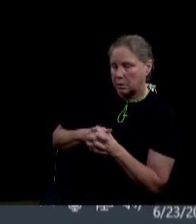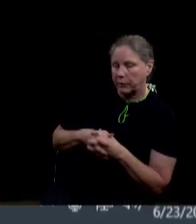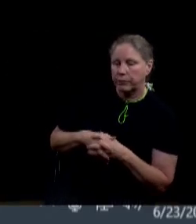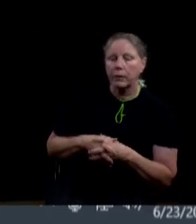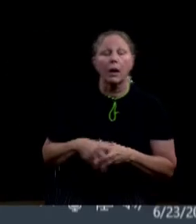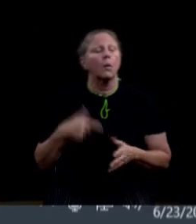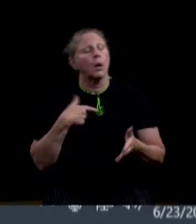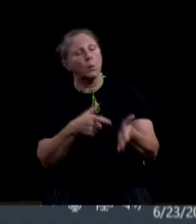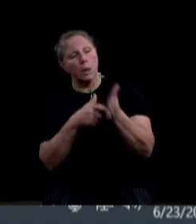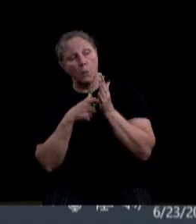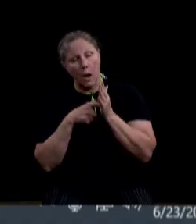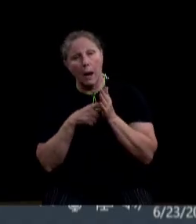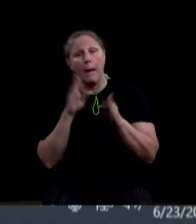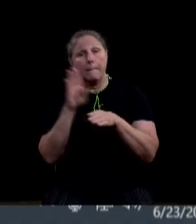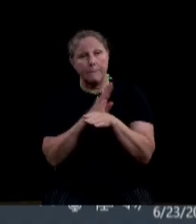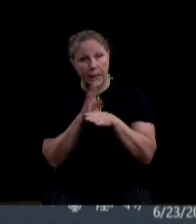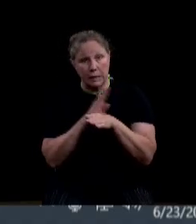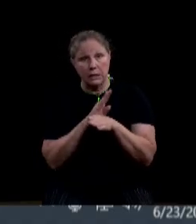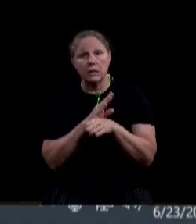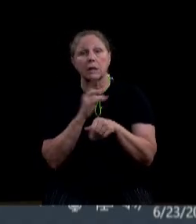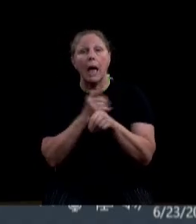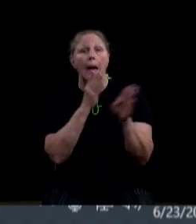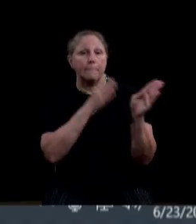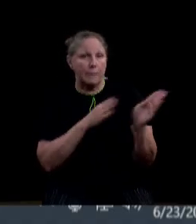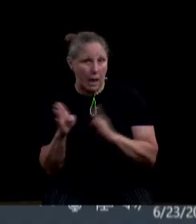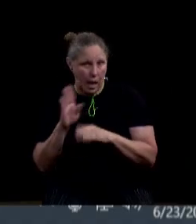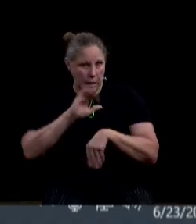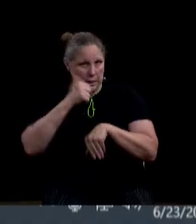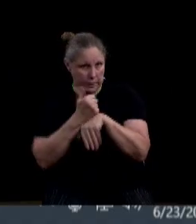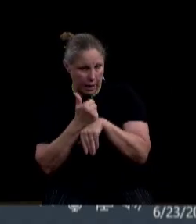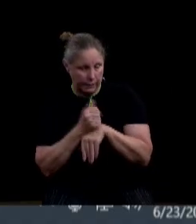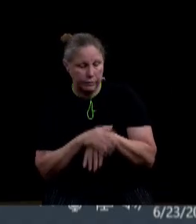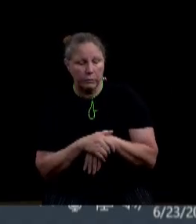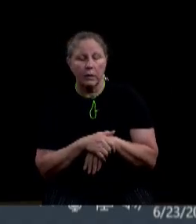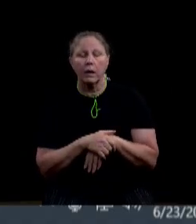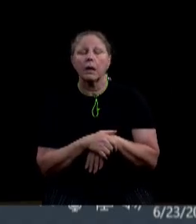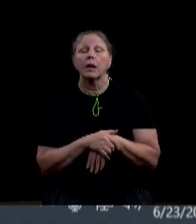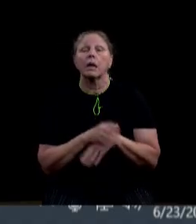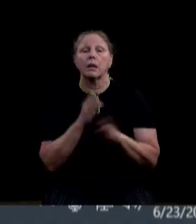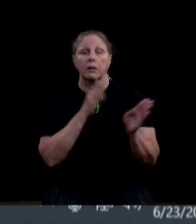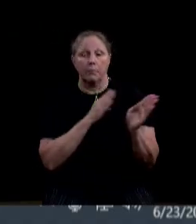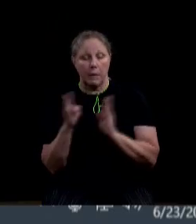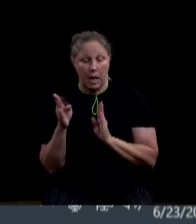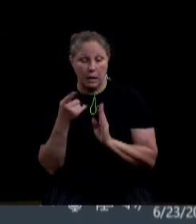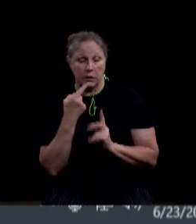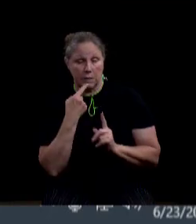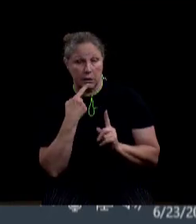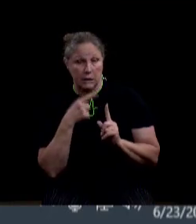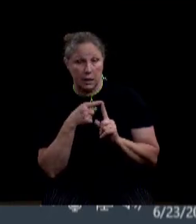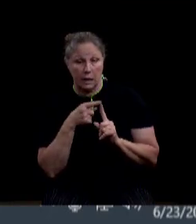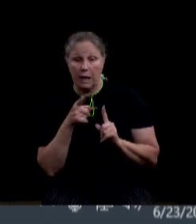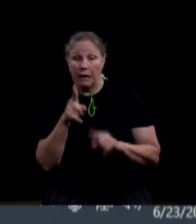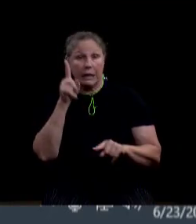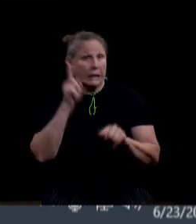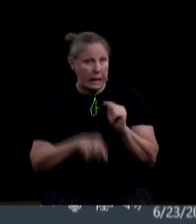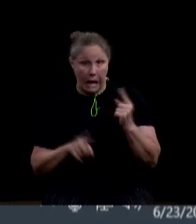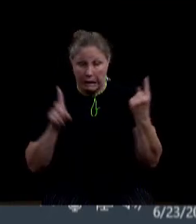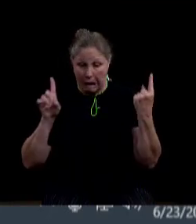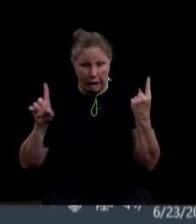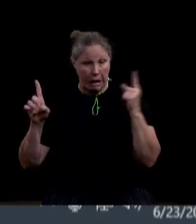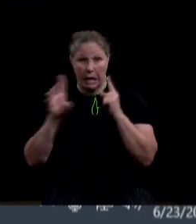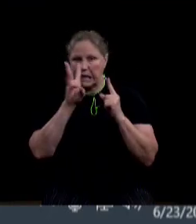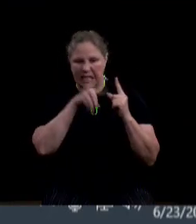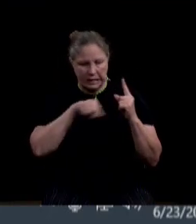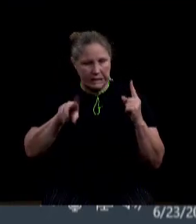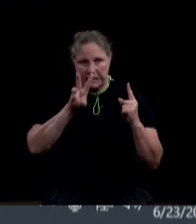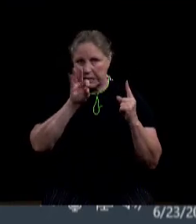plan that if the plan, if the business can't maintain consistently a 6 foot distance between its customers and